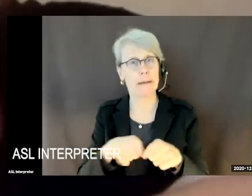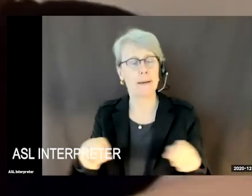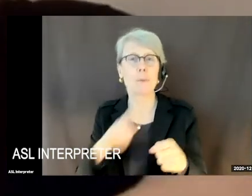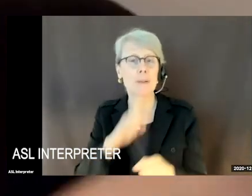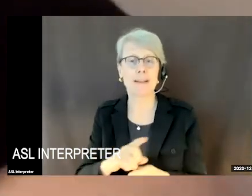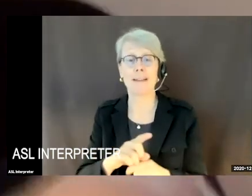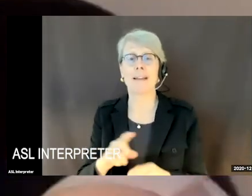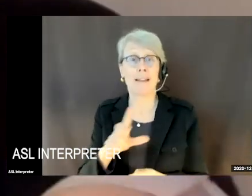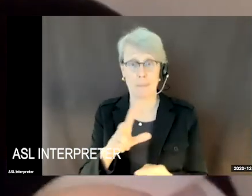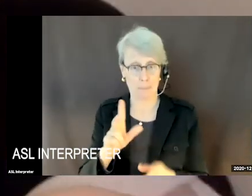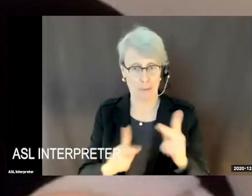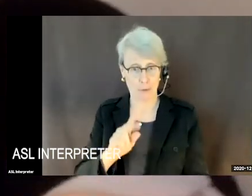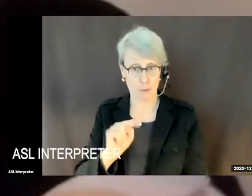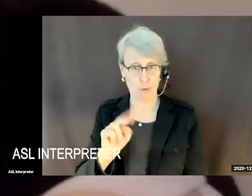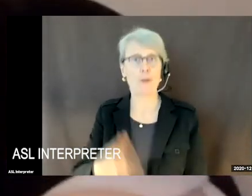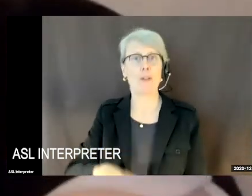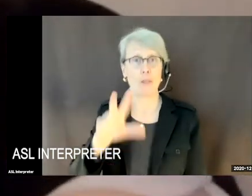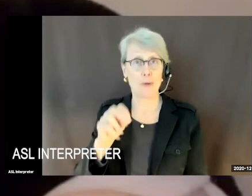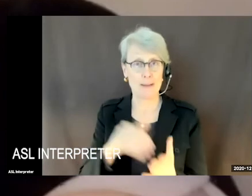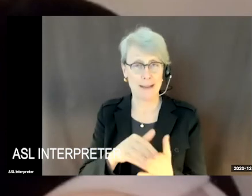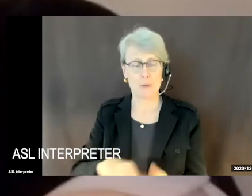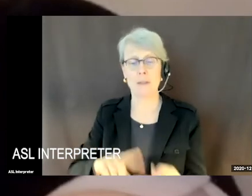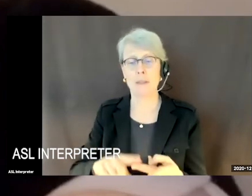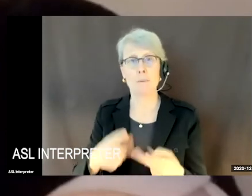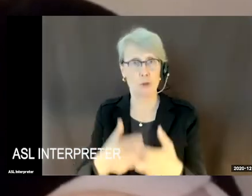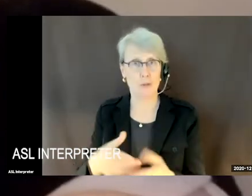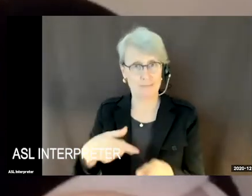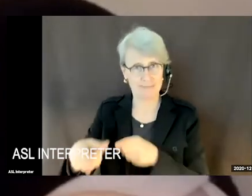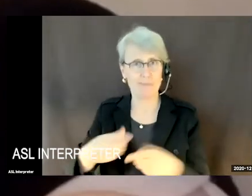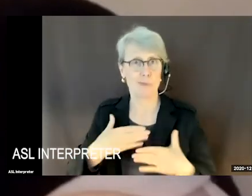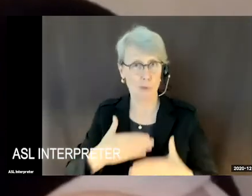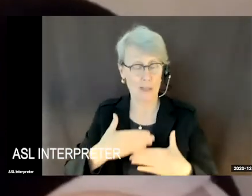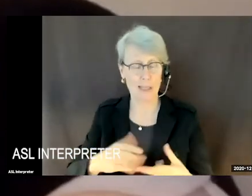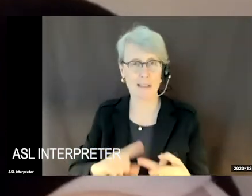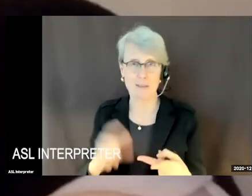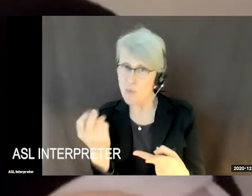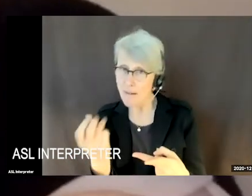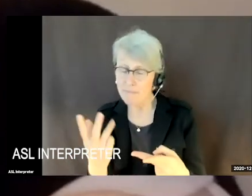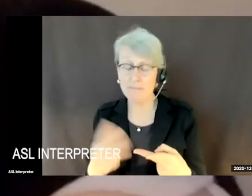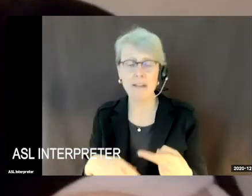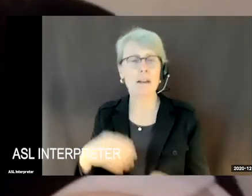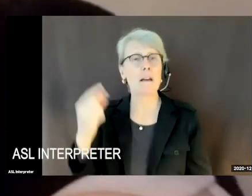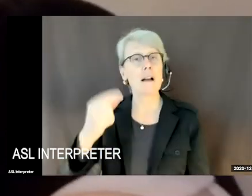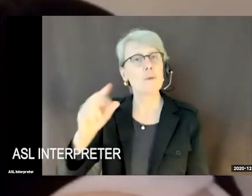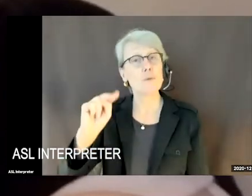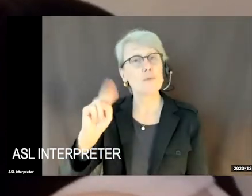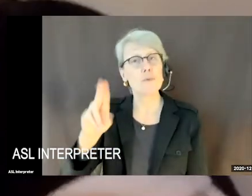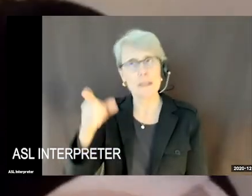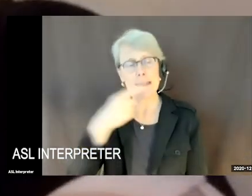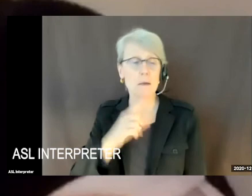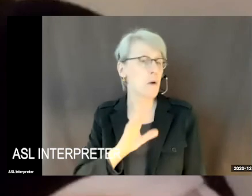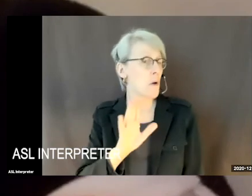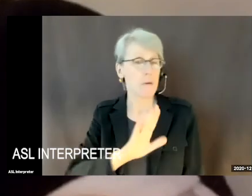I don't know how to end this. Just there are 30,000 people, 12 ventilators, and the Nunavut government